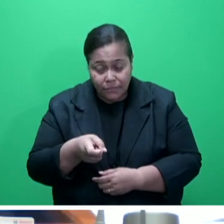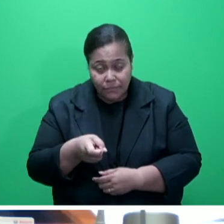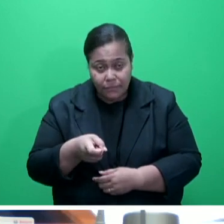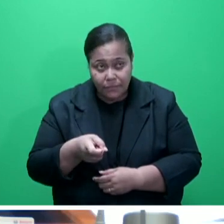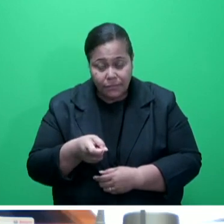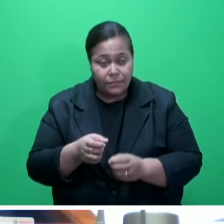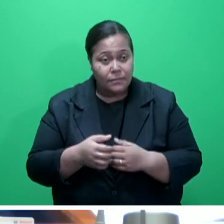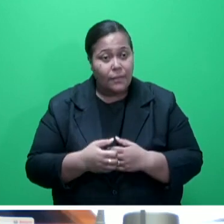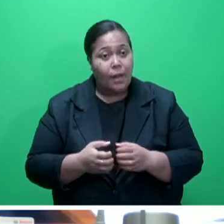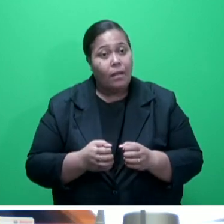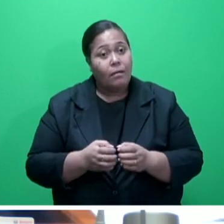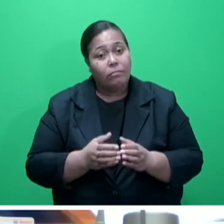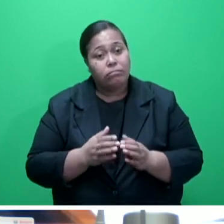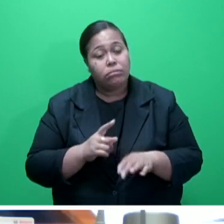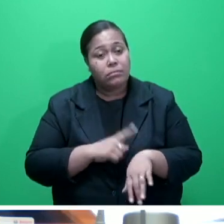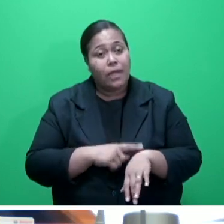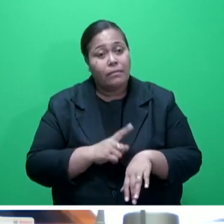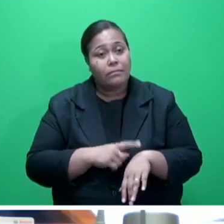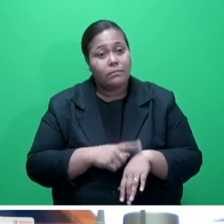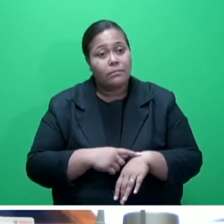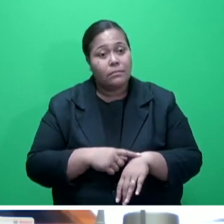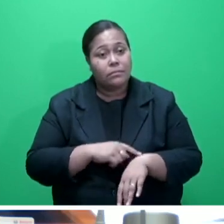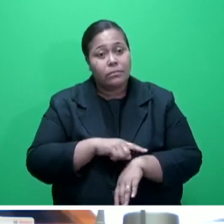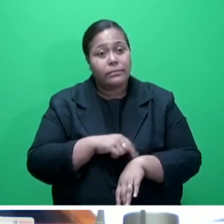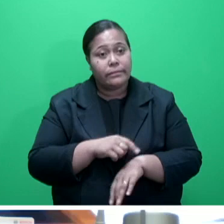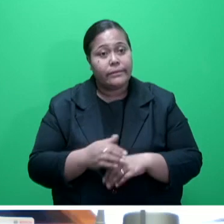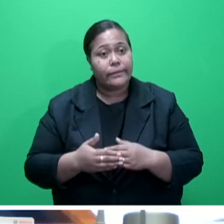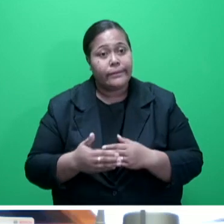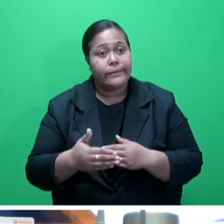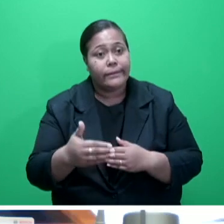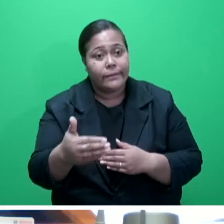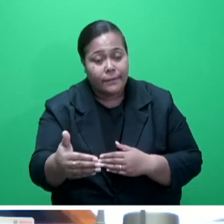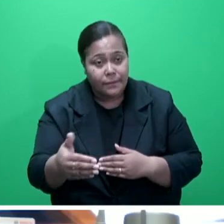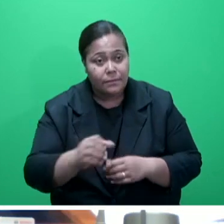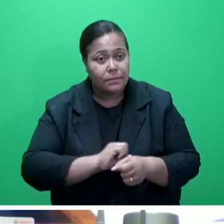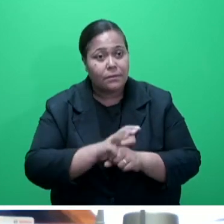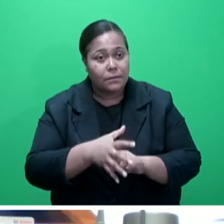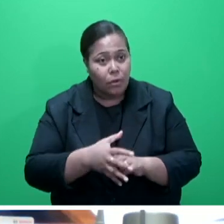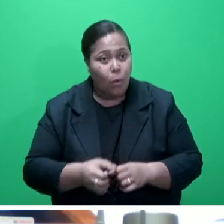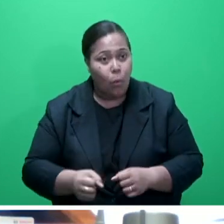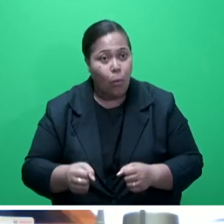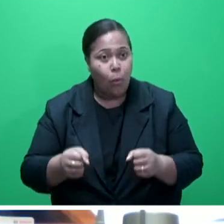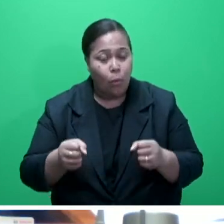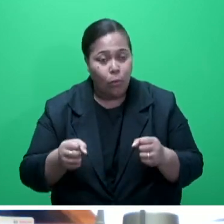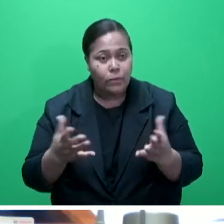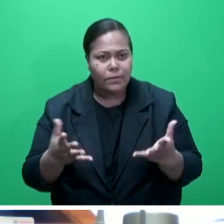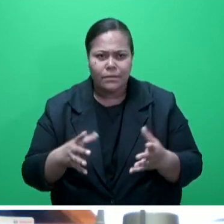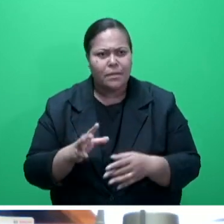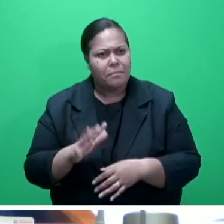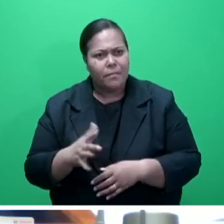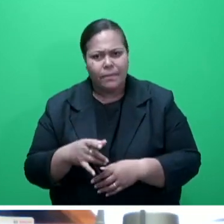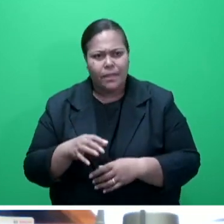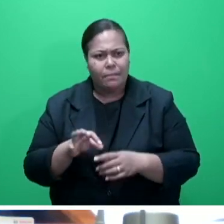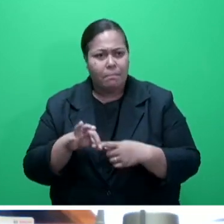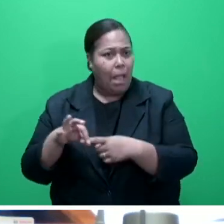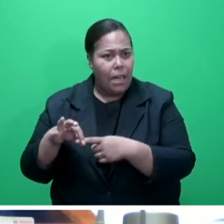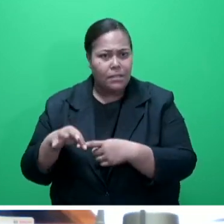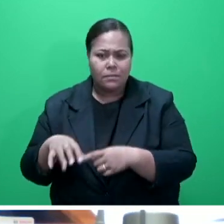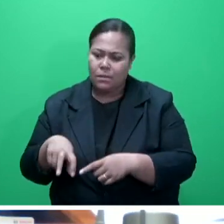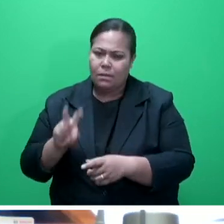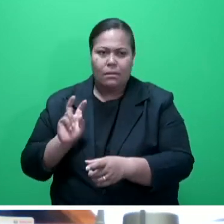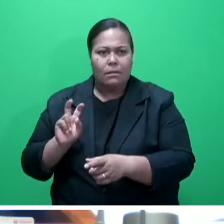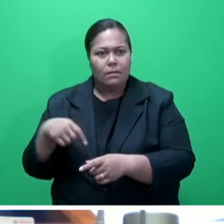pans out a lot more longer, you might find people going off and doing other things. And your ability to be able to attract pilots, and therefore if there's